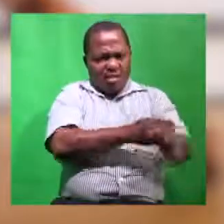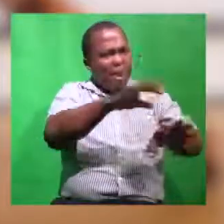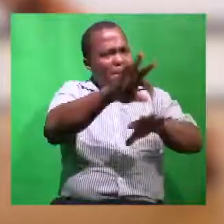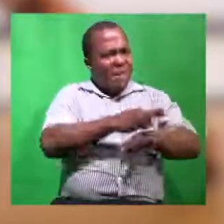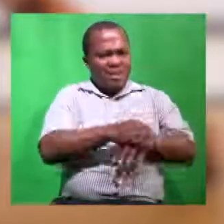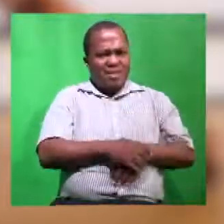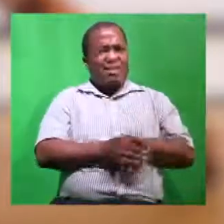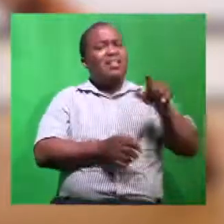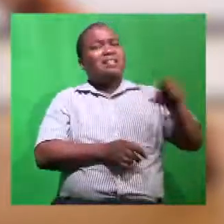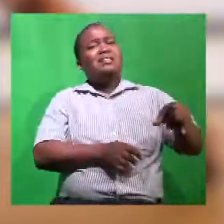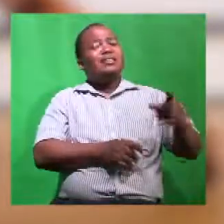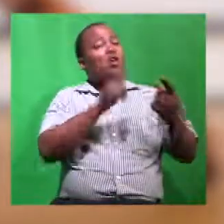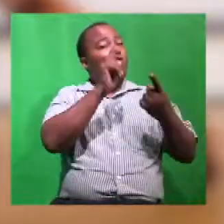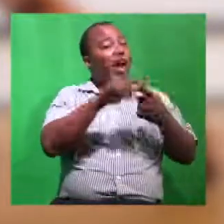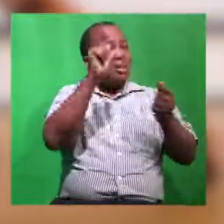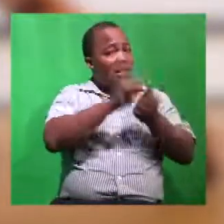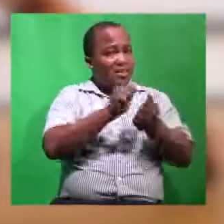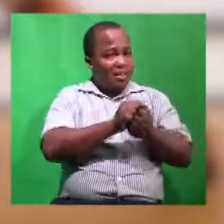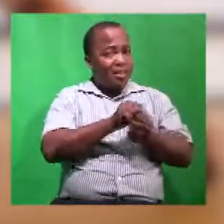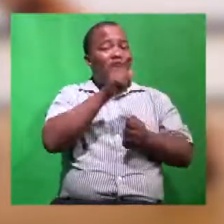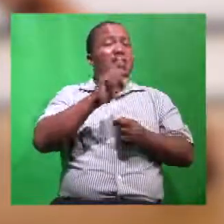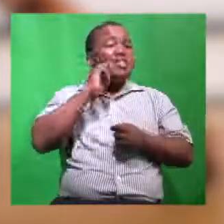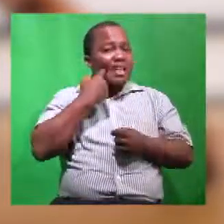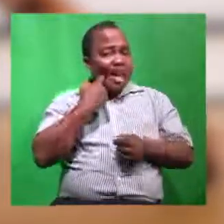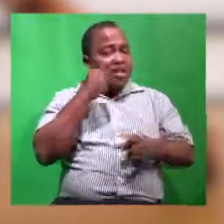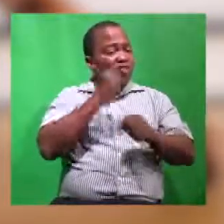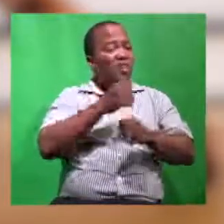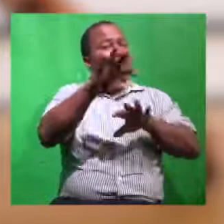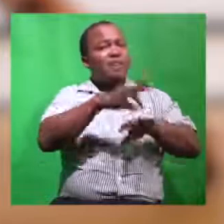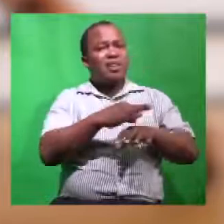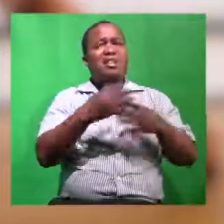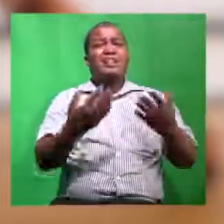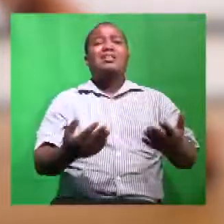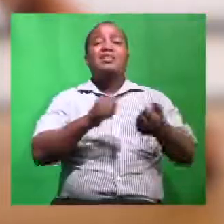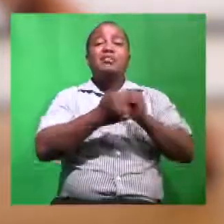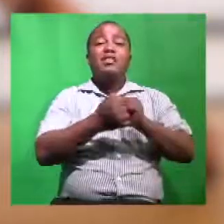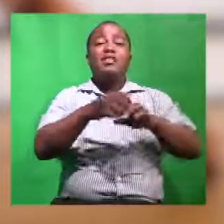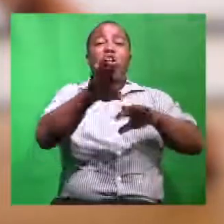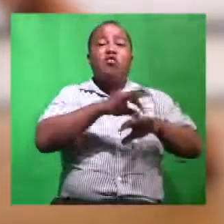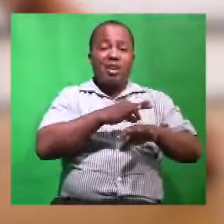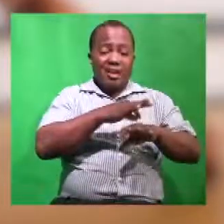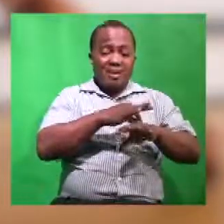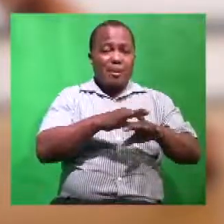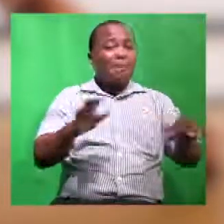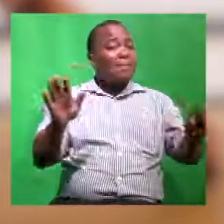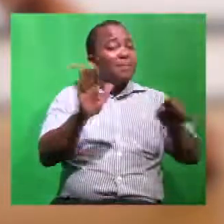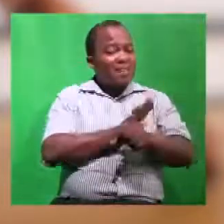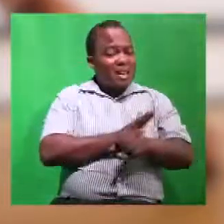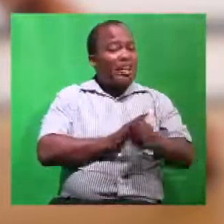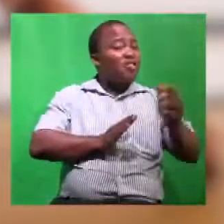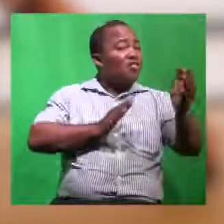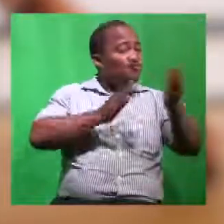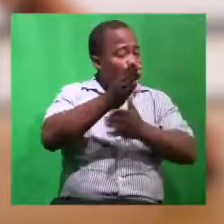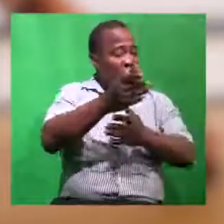of the couple is not ready to get married. So the case of marriage must have